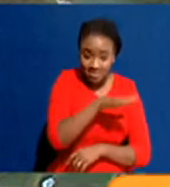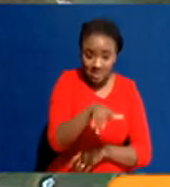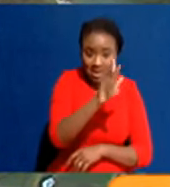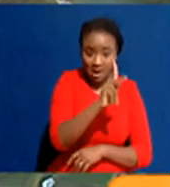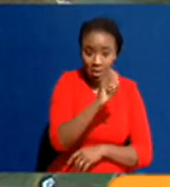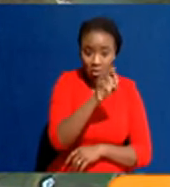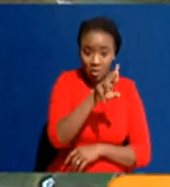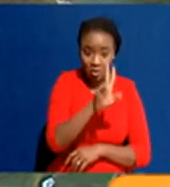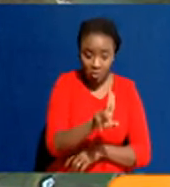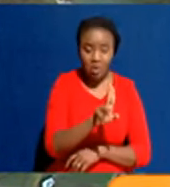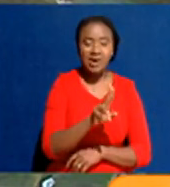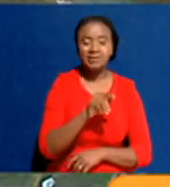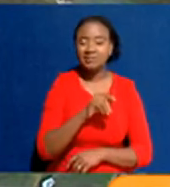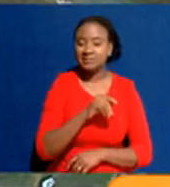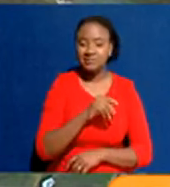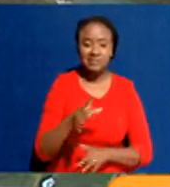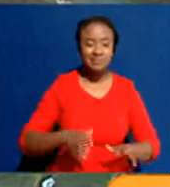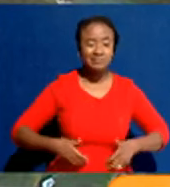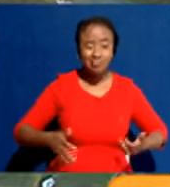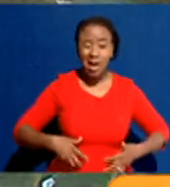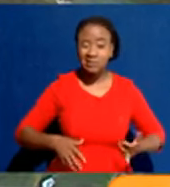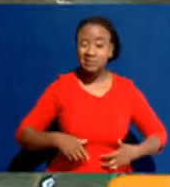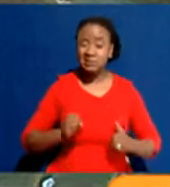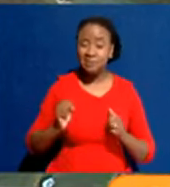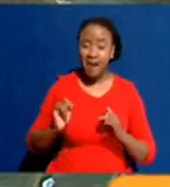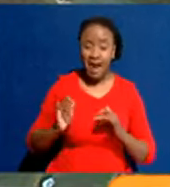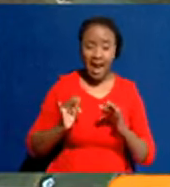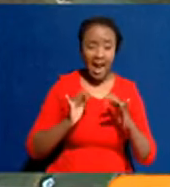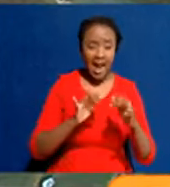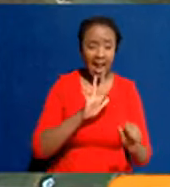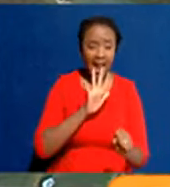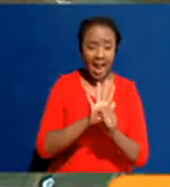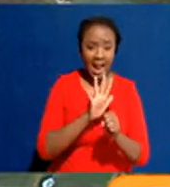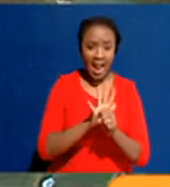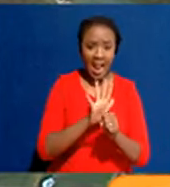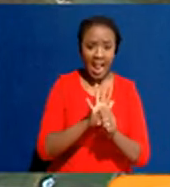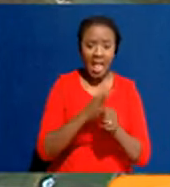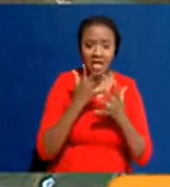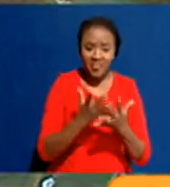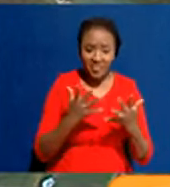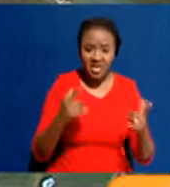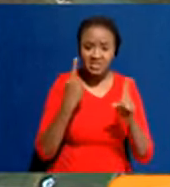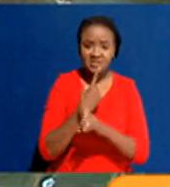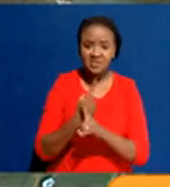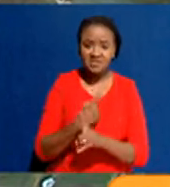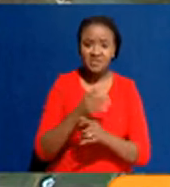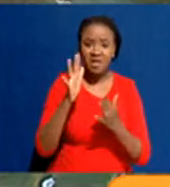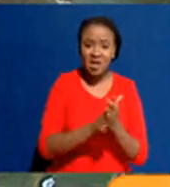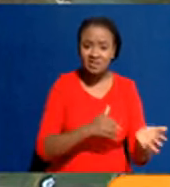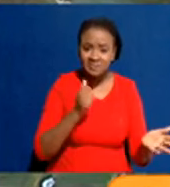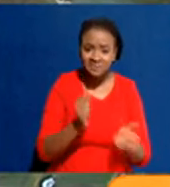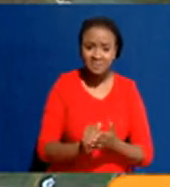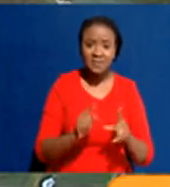the last 3 months. According to residents, the monkeys have not only destroyed crops, but have also posed a security threat to